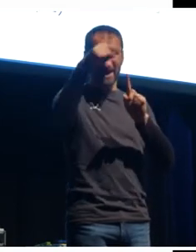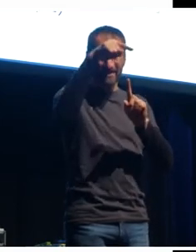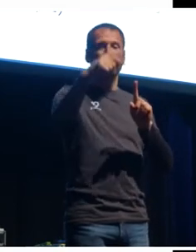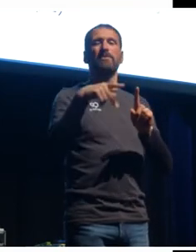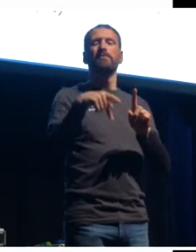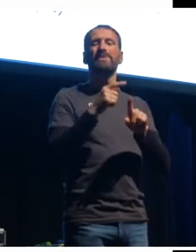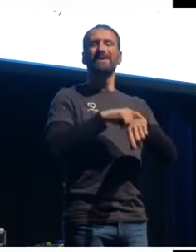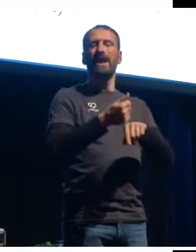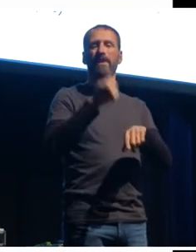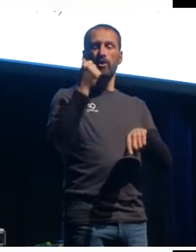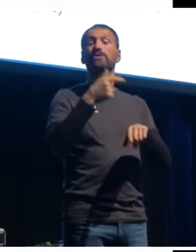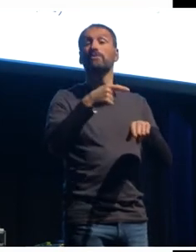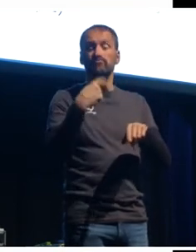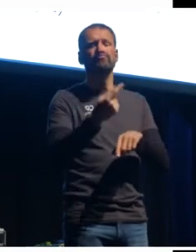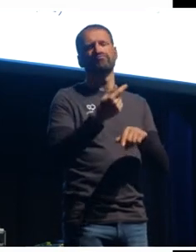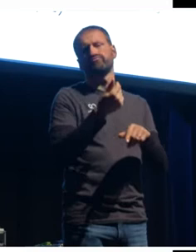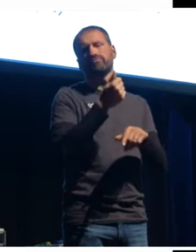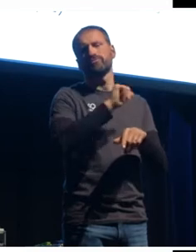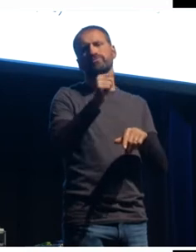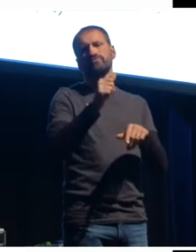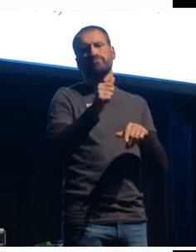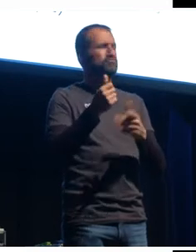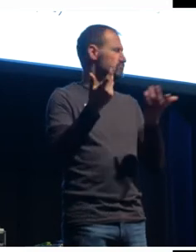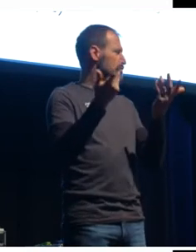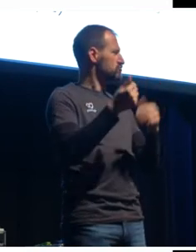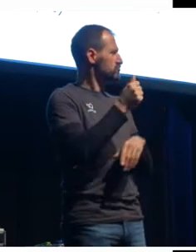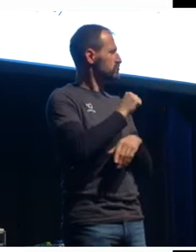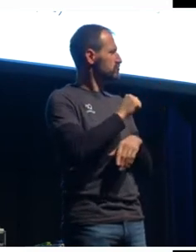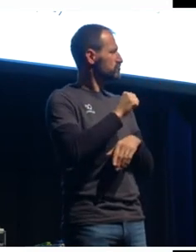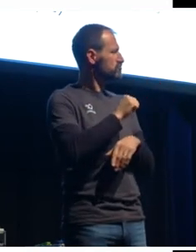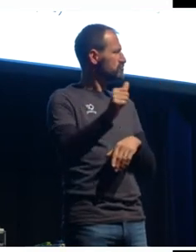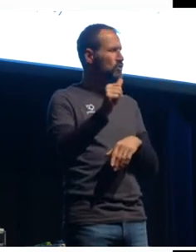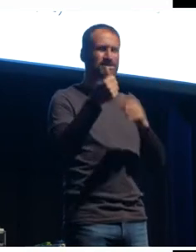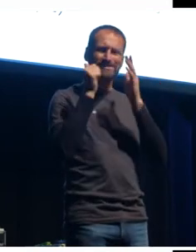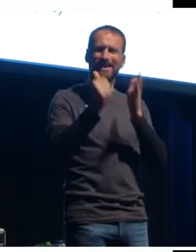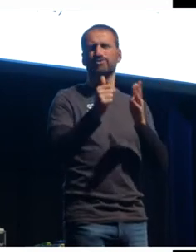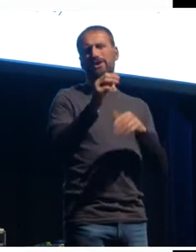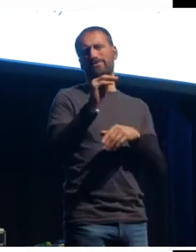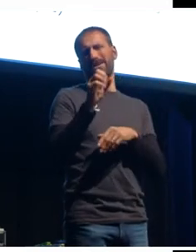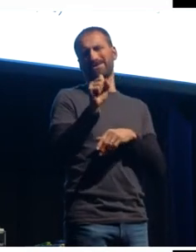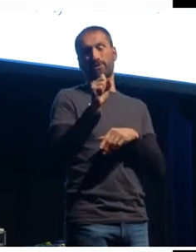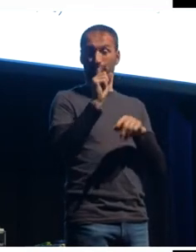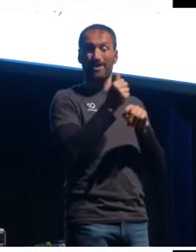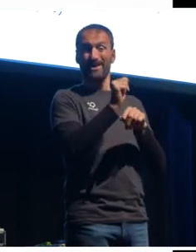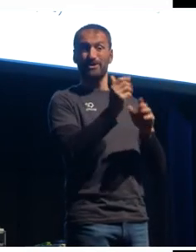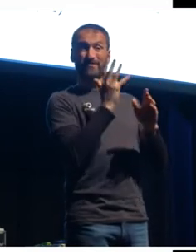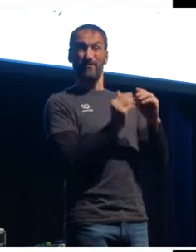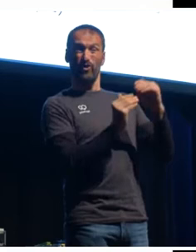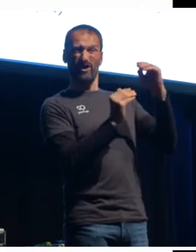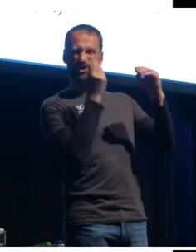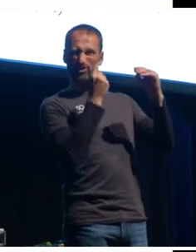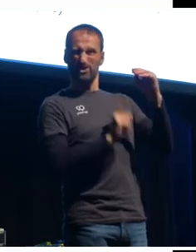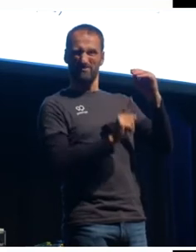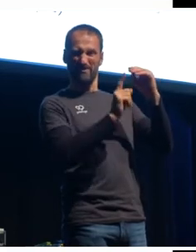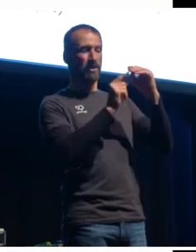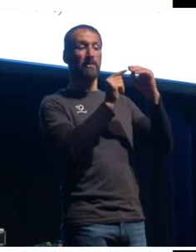of 1600 milliseconds. So we're just adding a little buffer to those 1500 milliseconds. And then if it works, it works. If it fails,